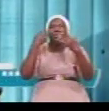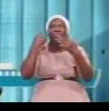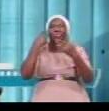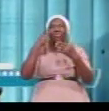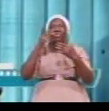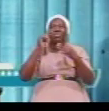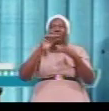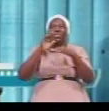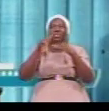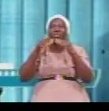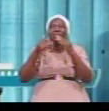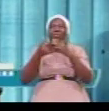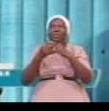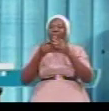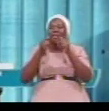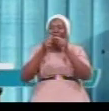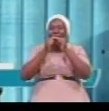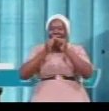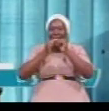Thank you for the